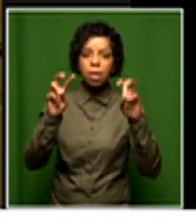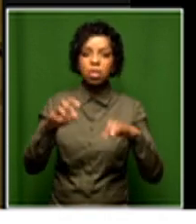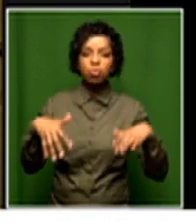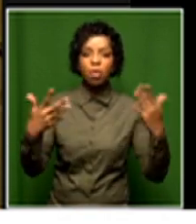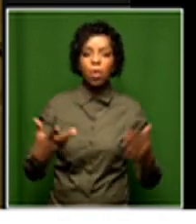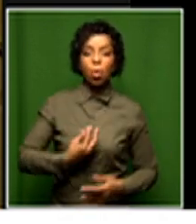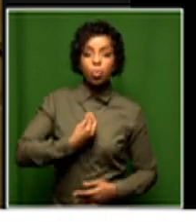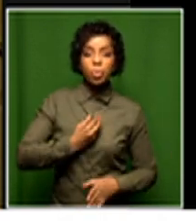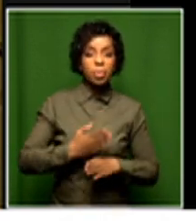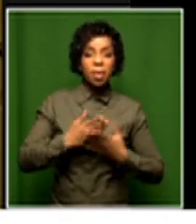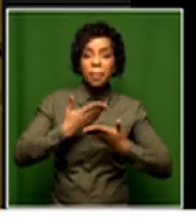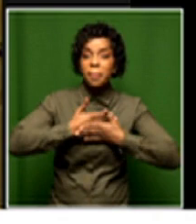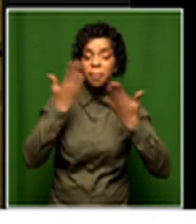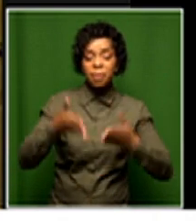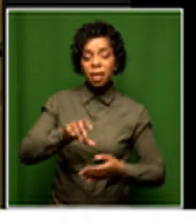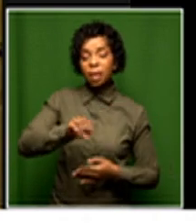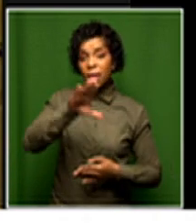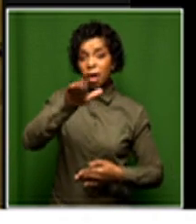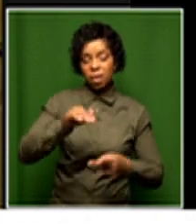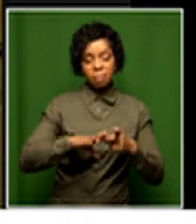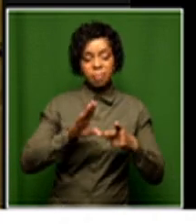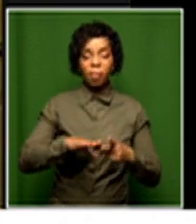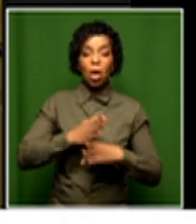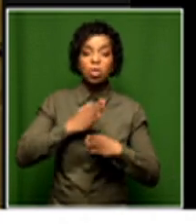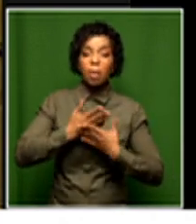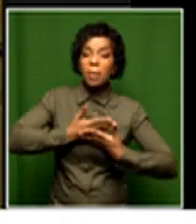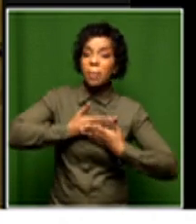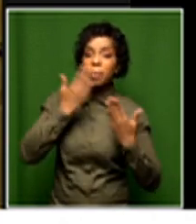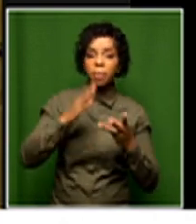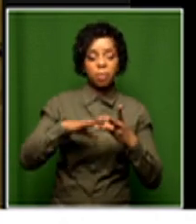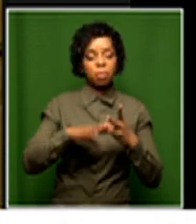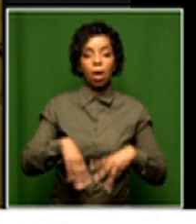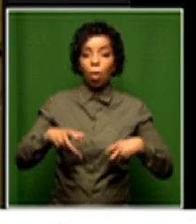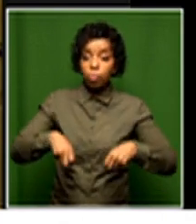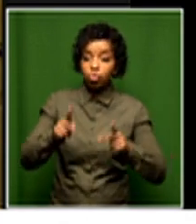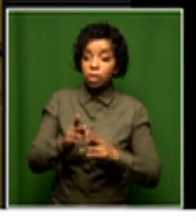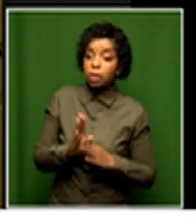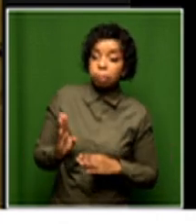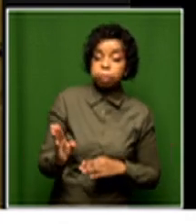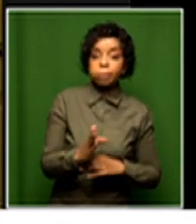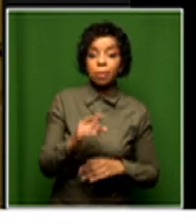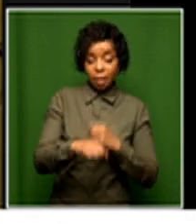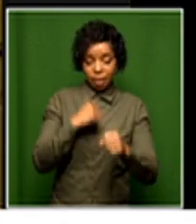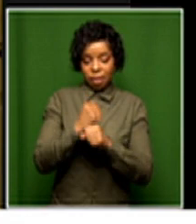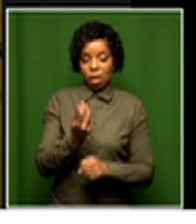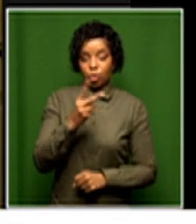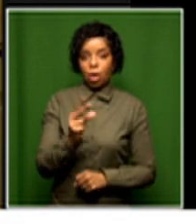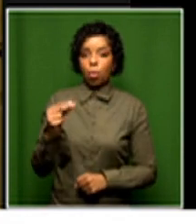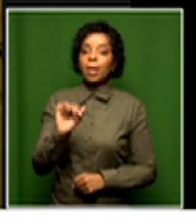in South Africa, joblessness, opportunities. I mean, you look at the year 2020 alone. Yes, we've been affected